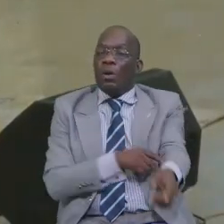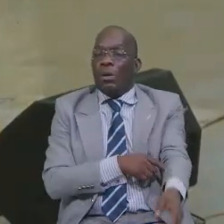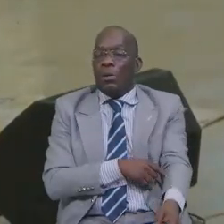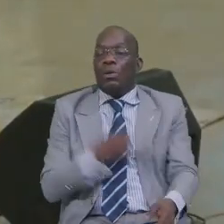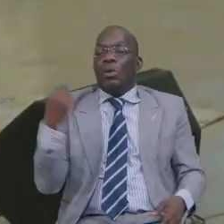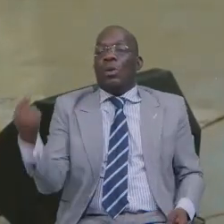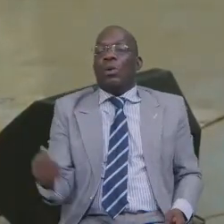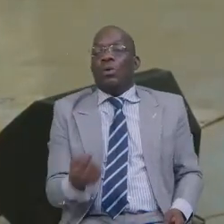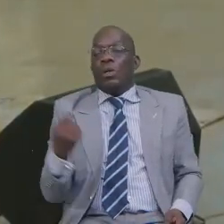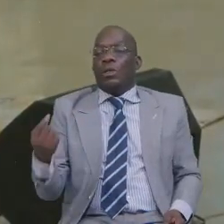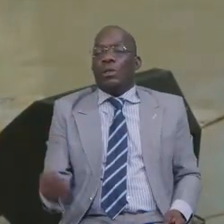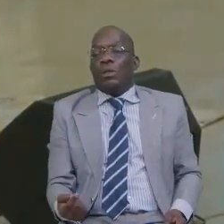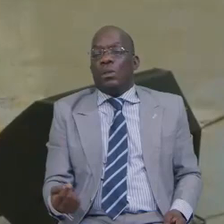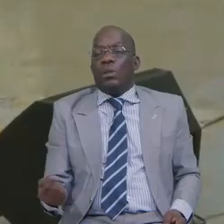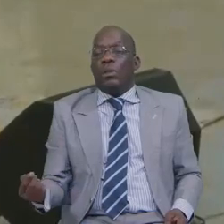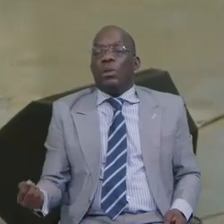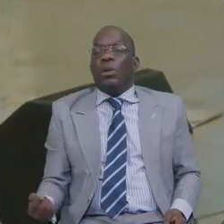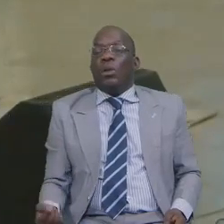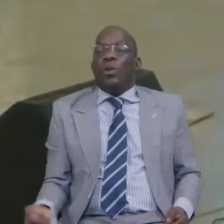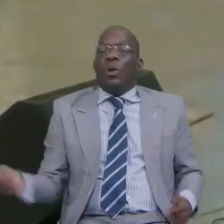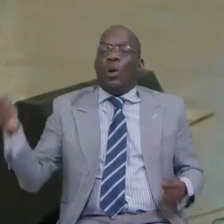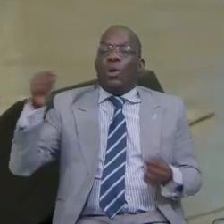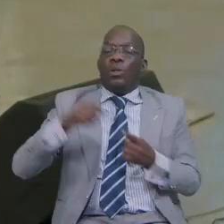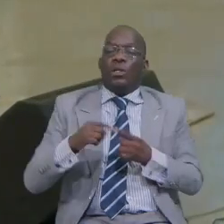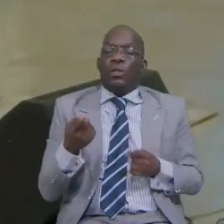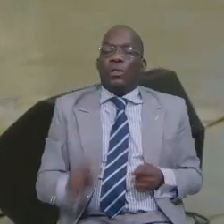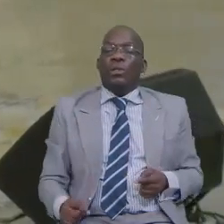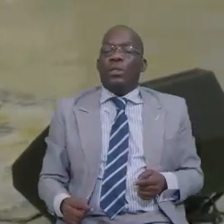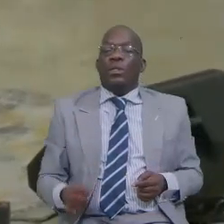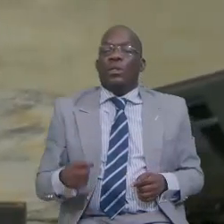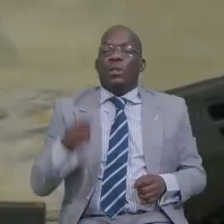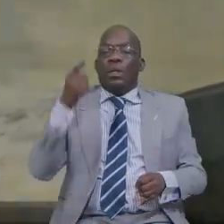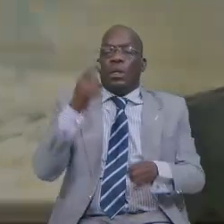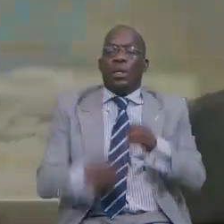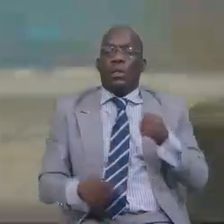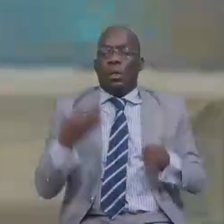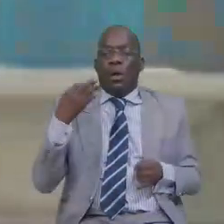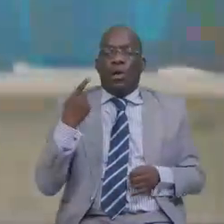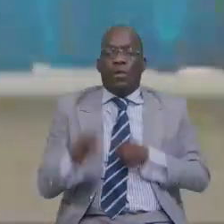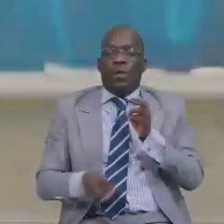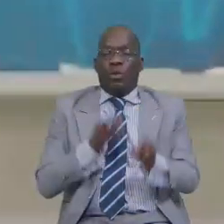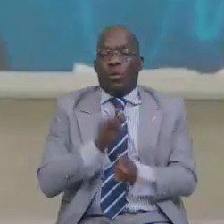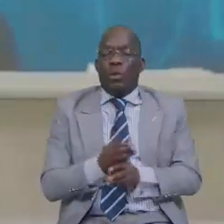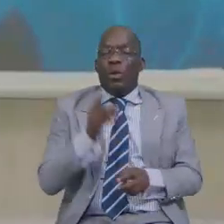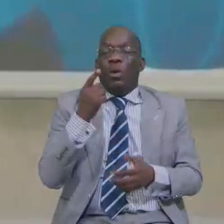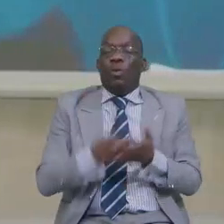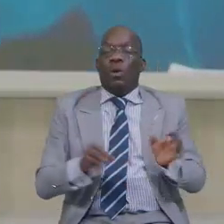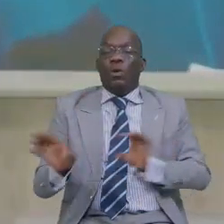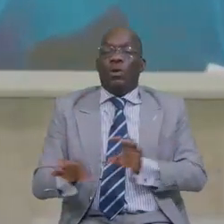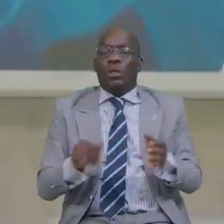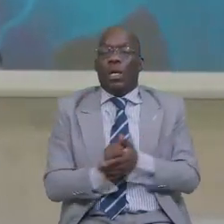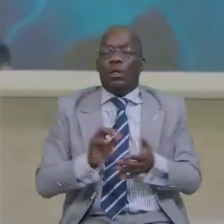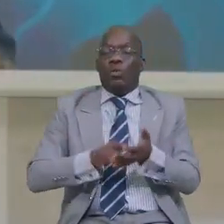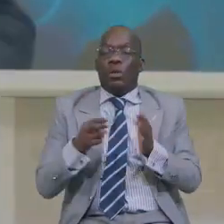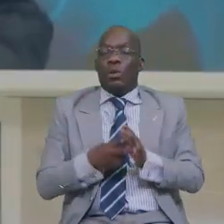Always, even unto the end of the world. What does that mean? Unto the end of